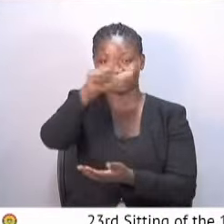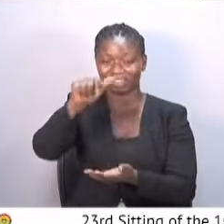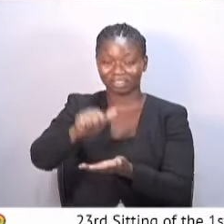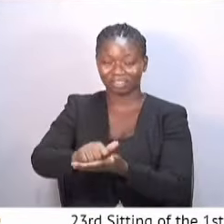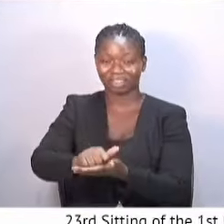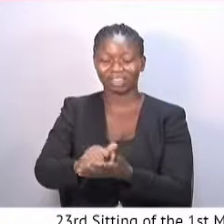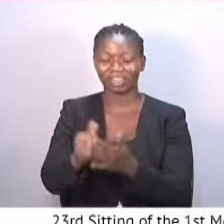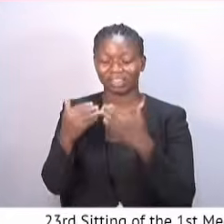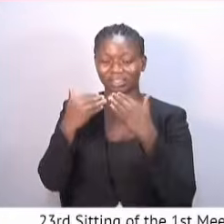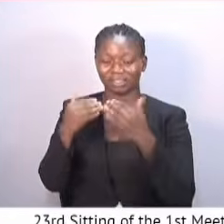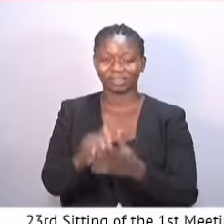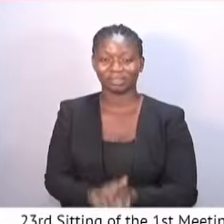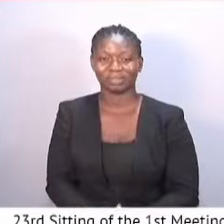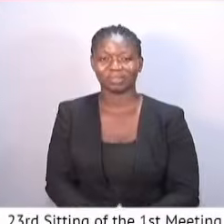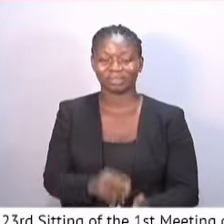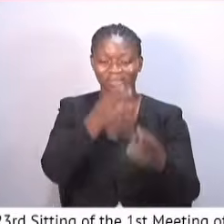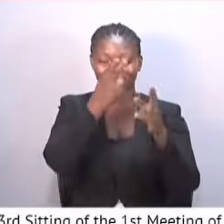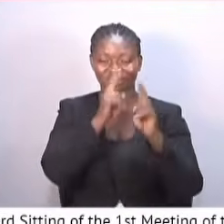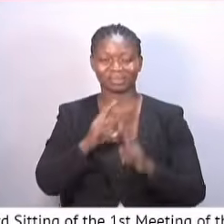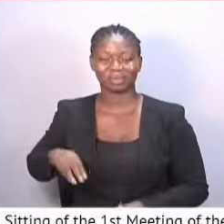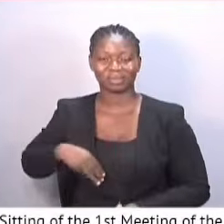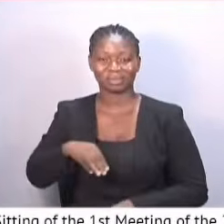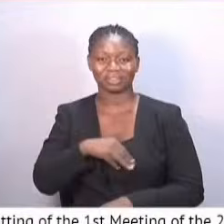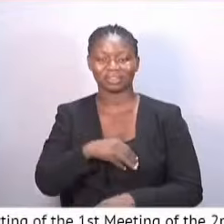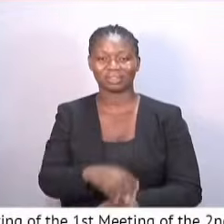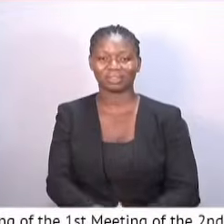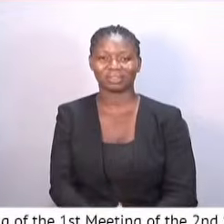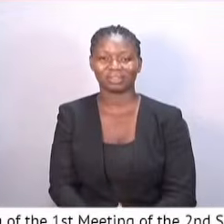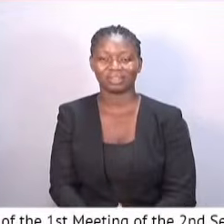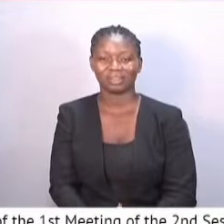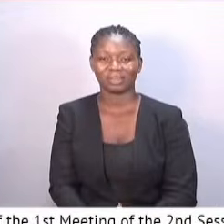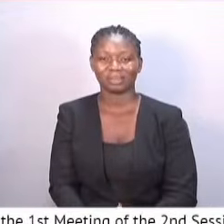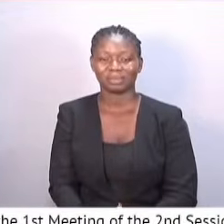you. Yes, Honorable Minister.